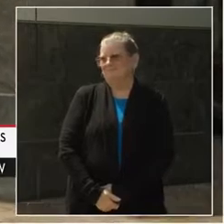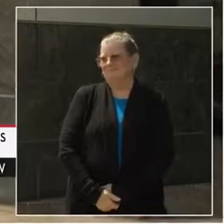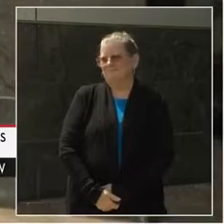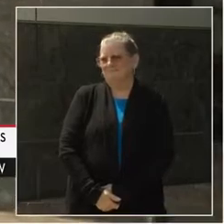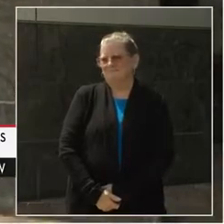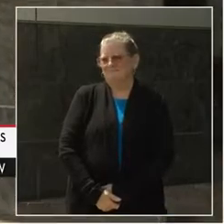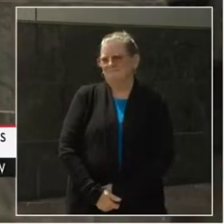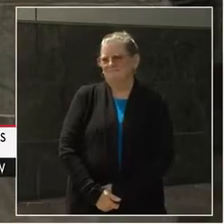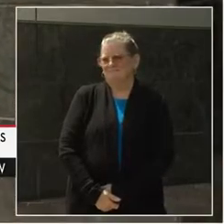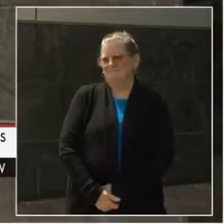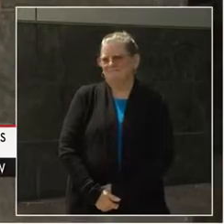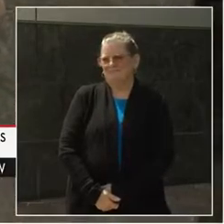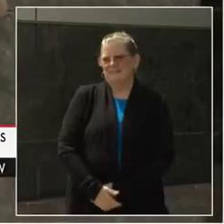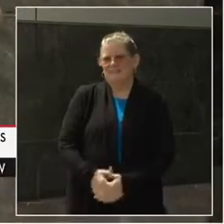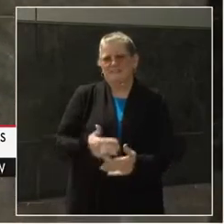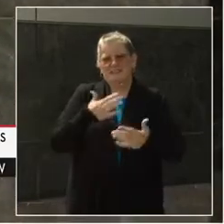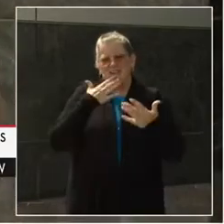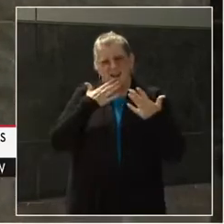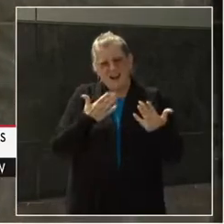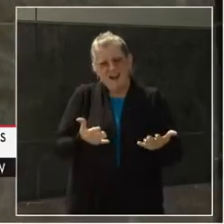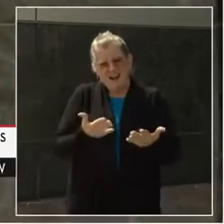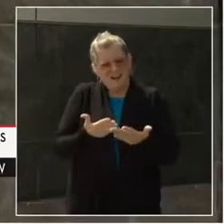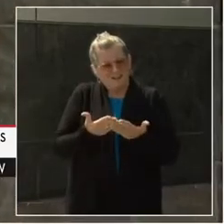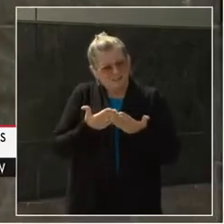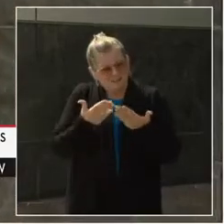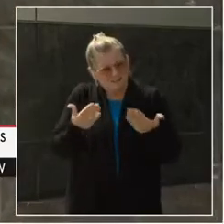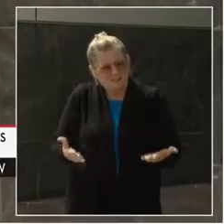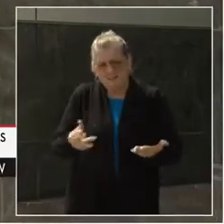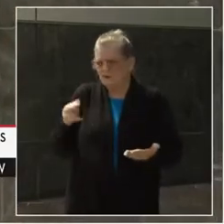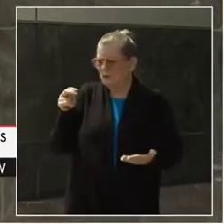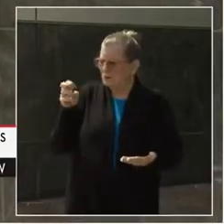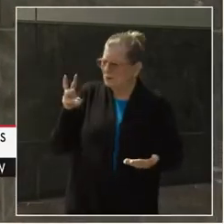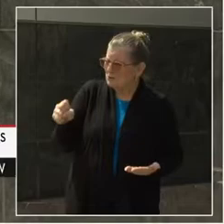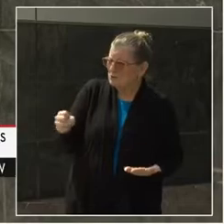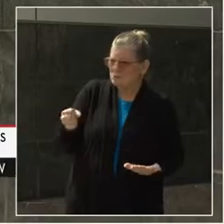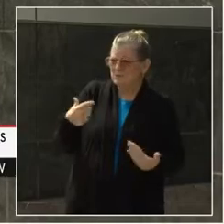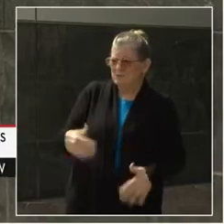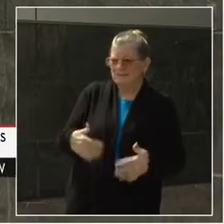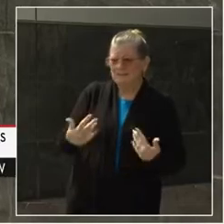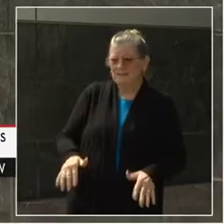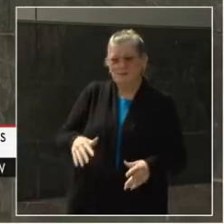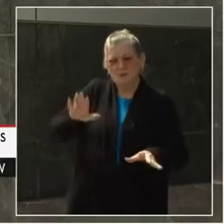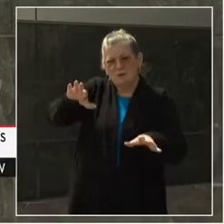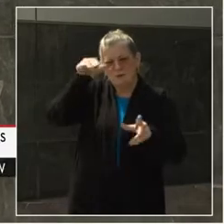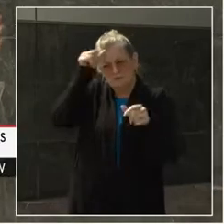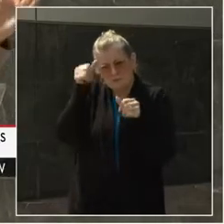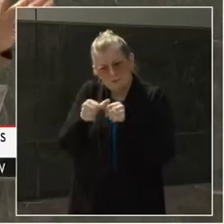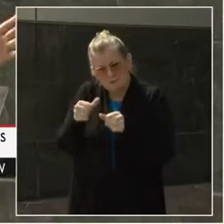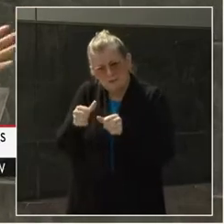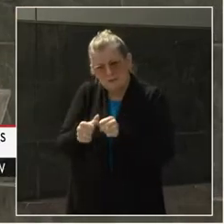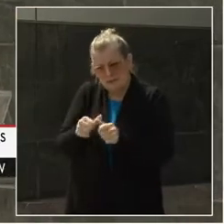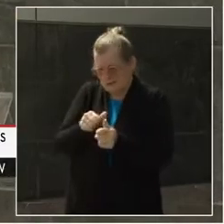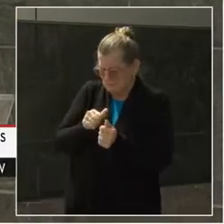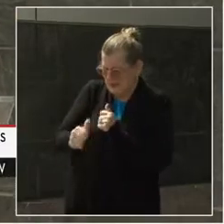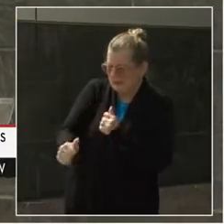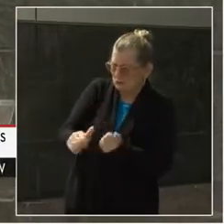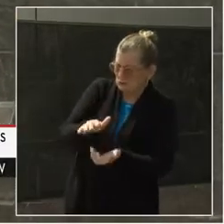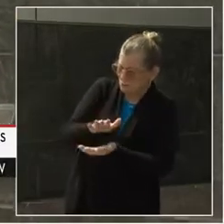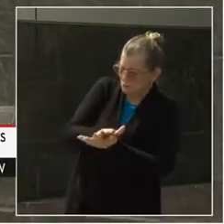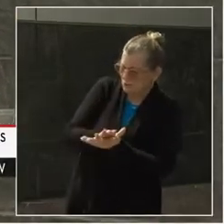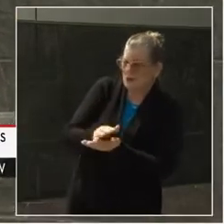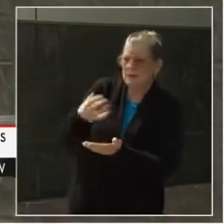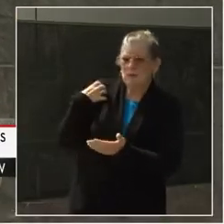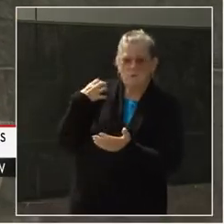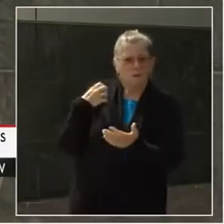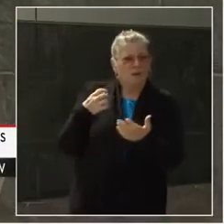Well, that's a lot of good news. So remember, back to school, employers, you can contact